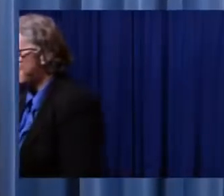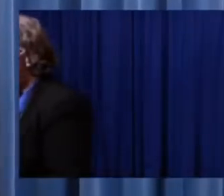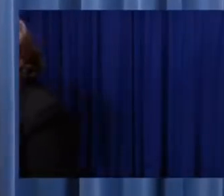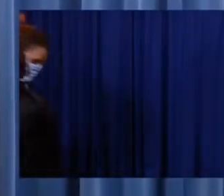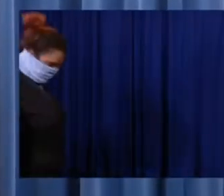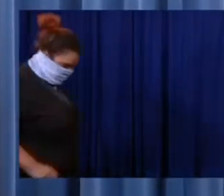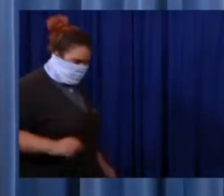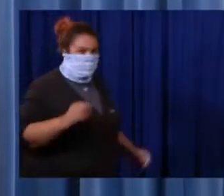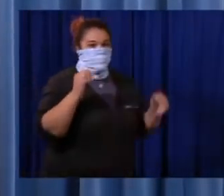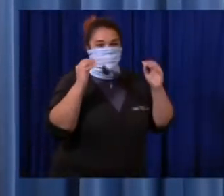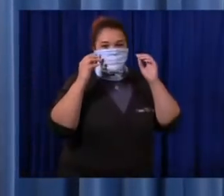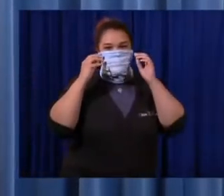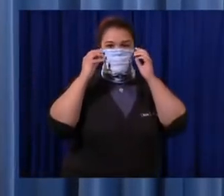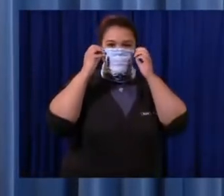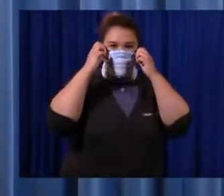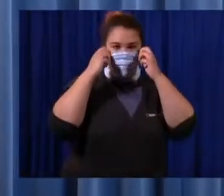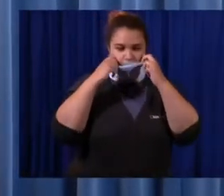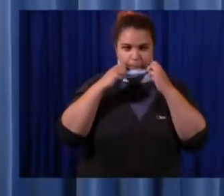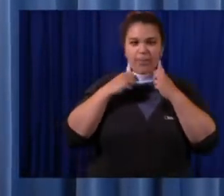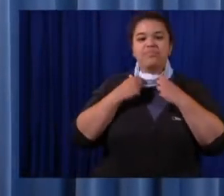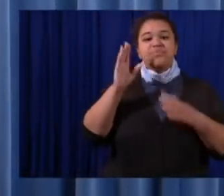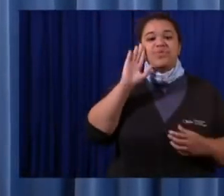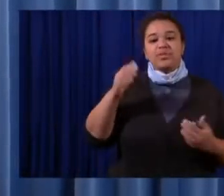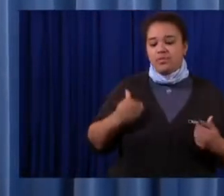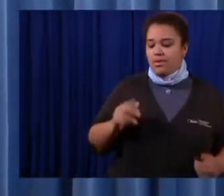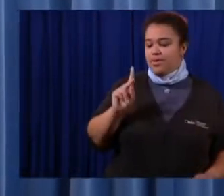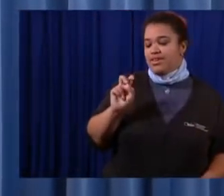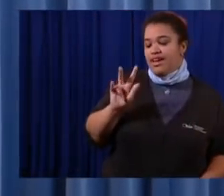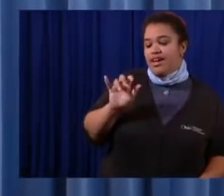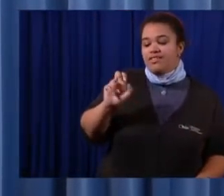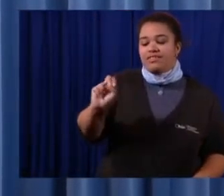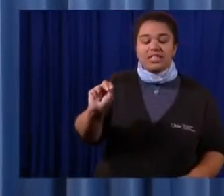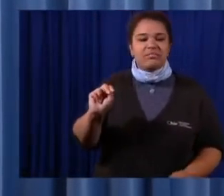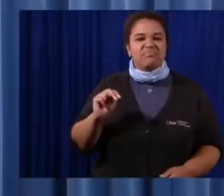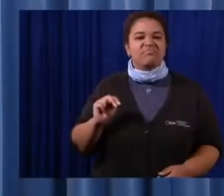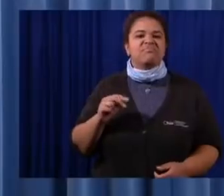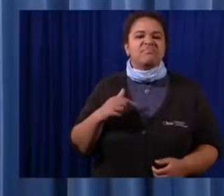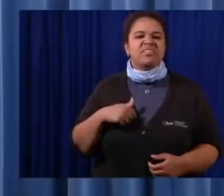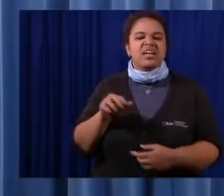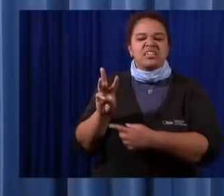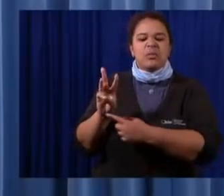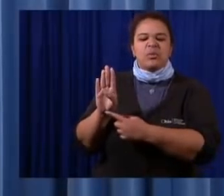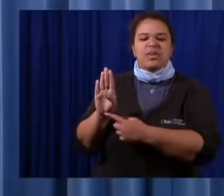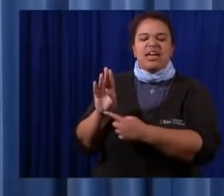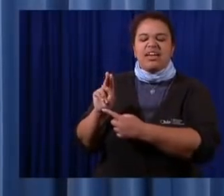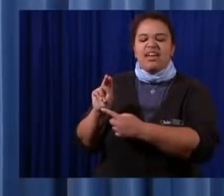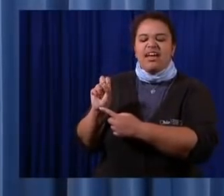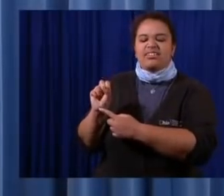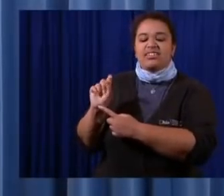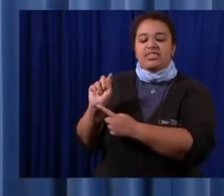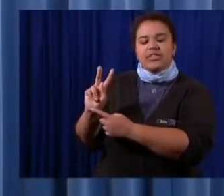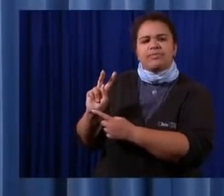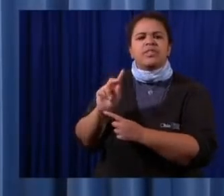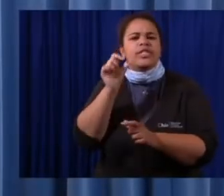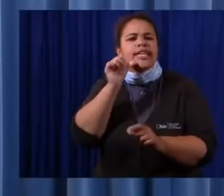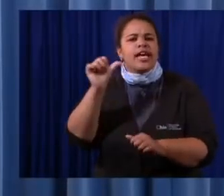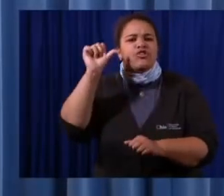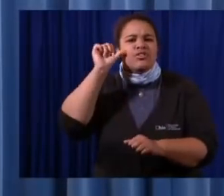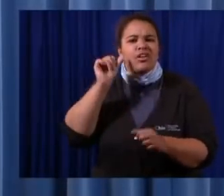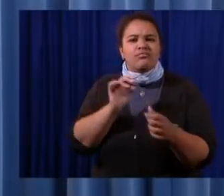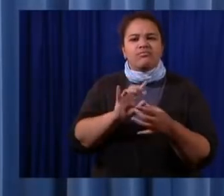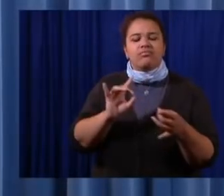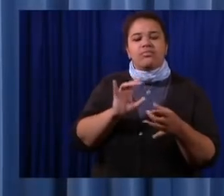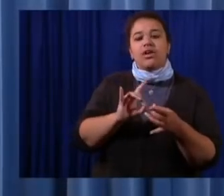Hey, Governor. Kevin Landers, WBNS TV. I just kind of want to follow up from what you mentioned yesterday. You'd mentioned the Ohio Legislative